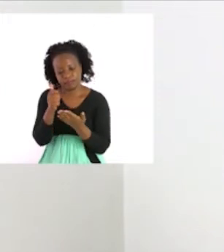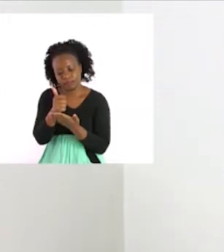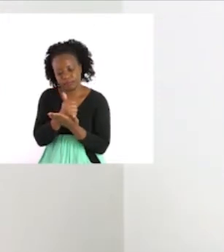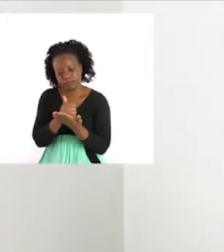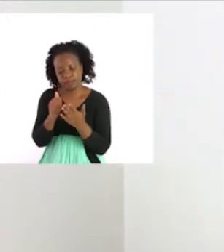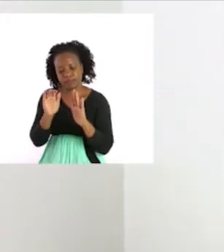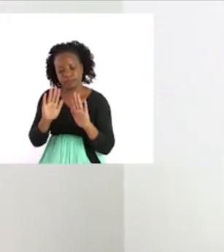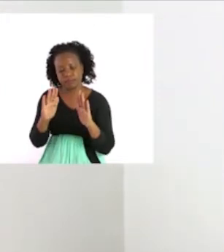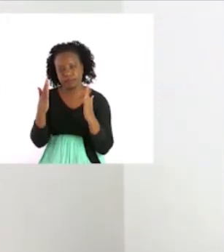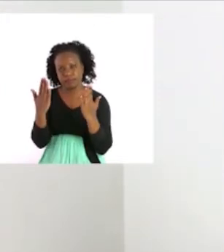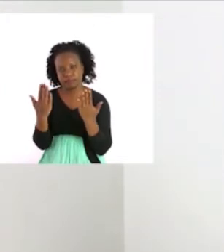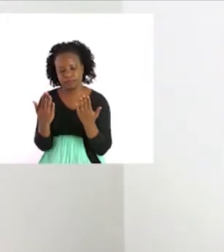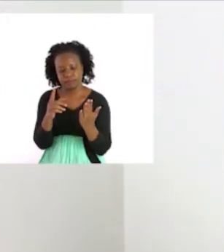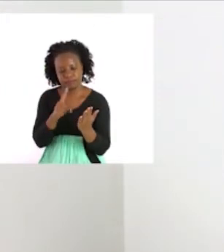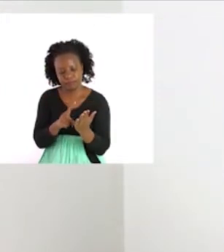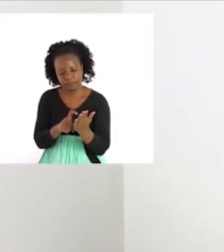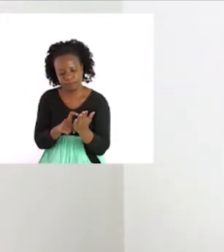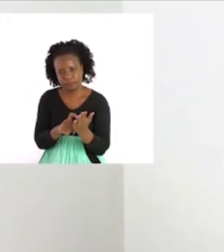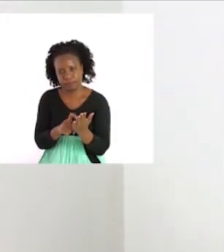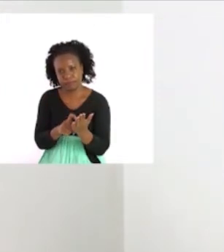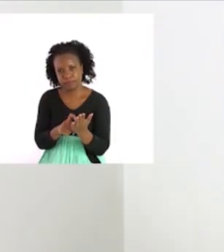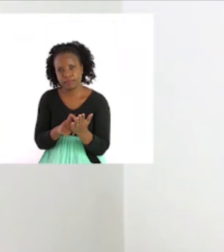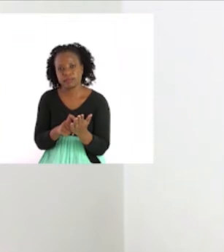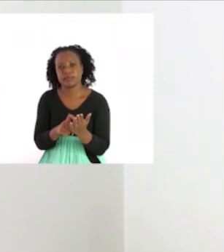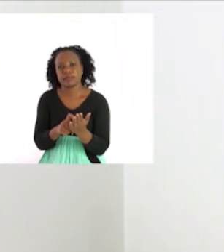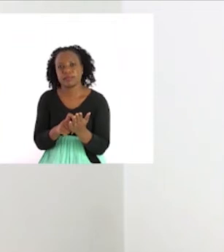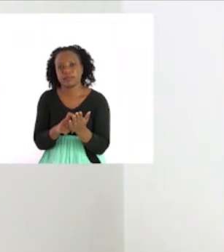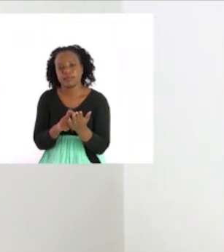sanitizer, sanitize our hands,